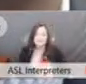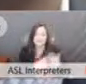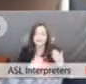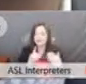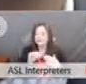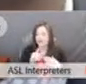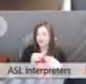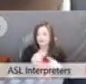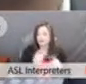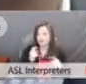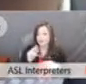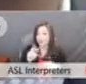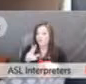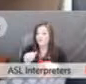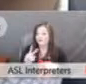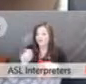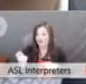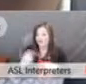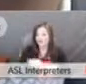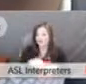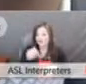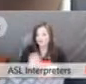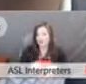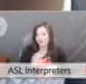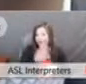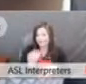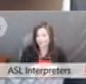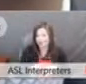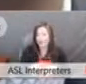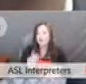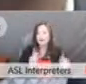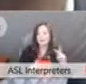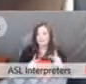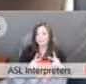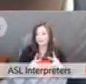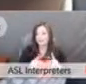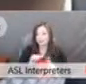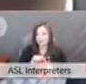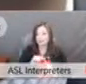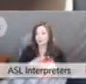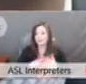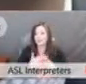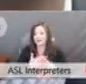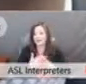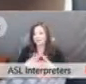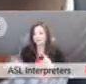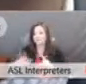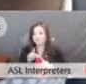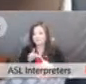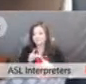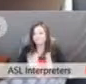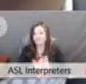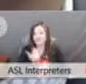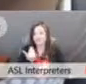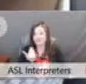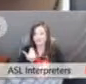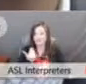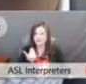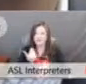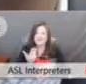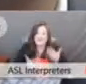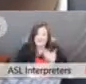Novavax vaccine trial in South Africa that people were becoming infected with the new variant when they had it